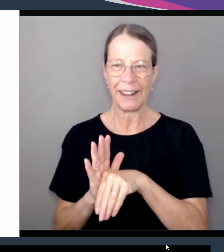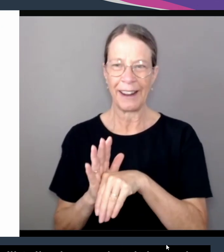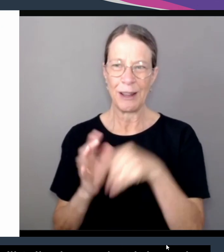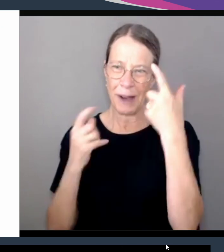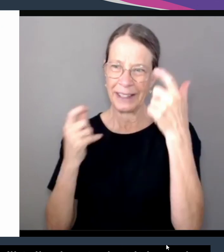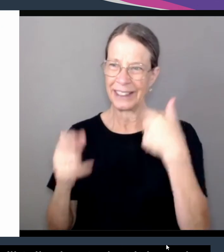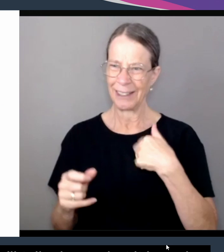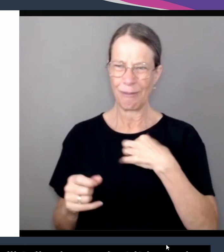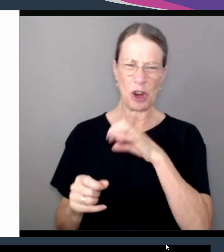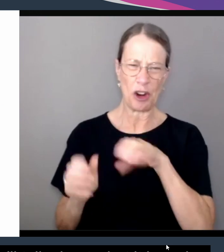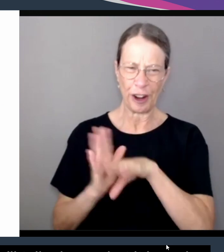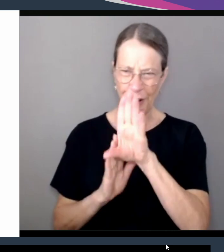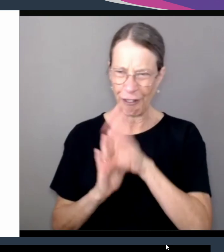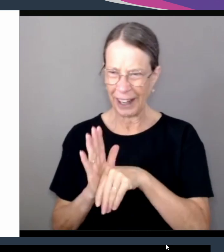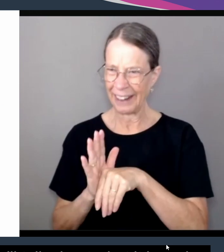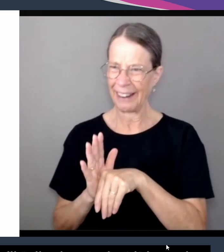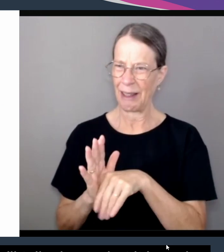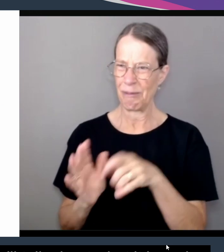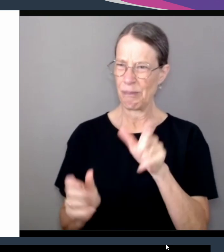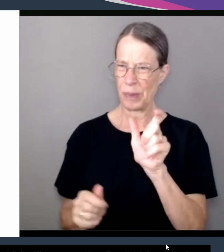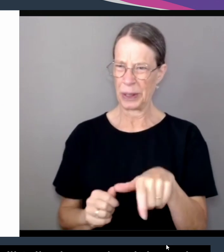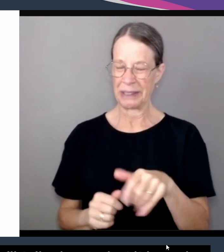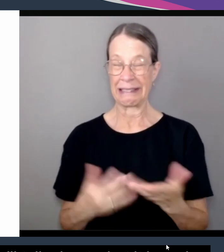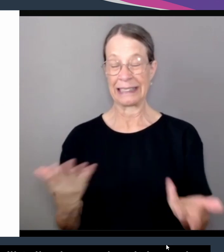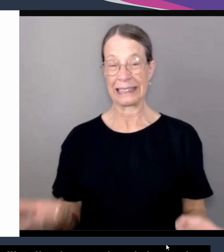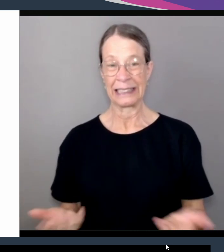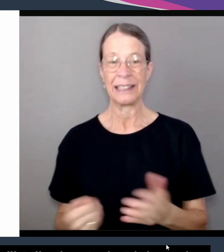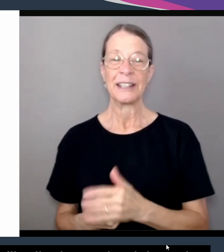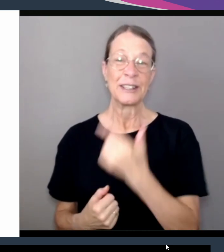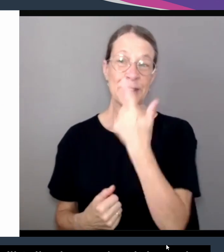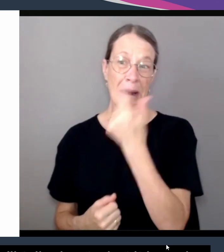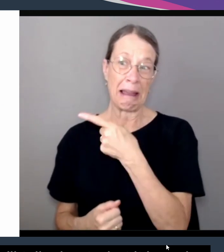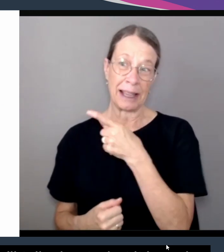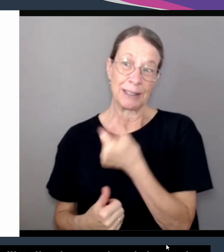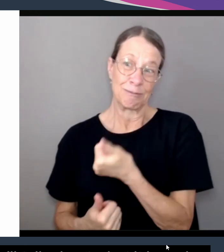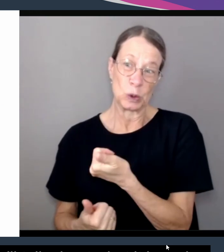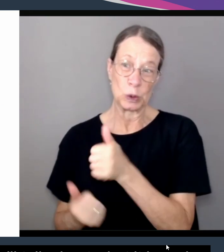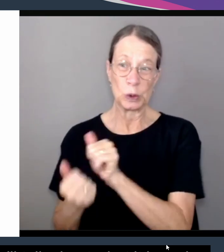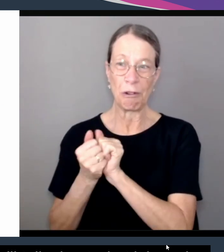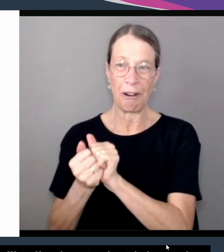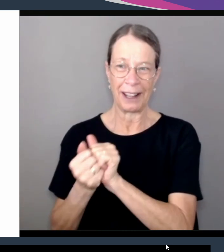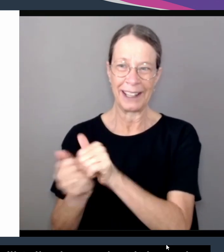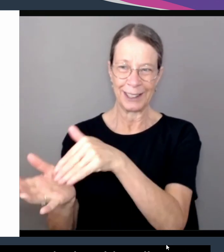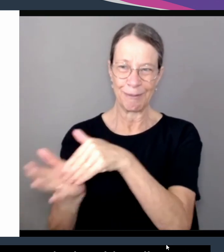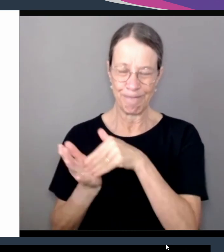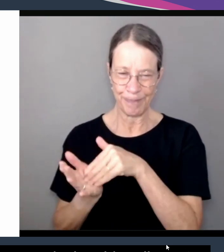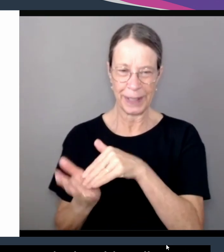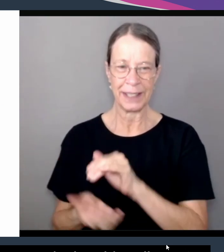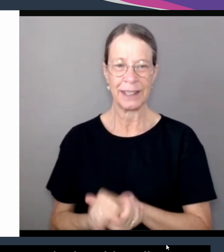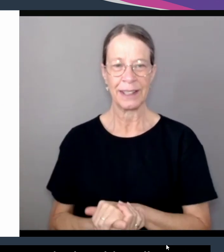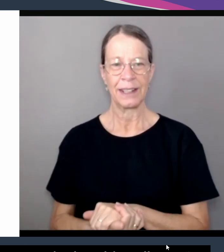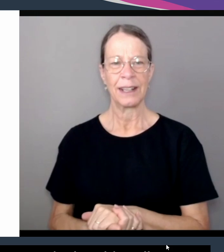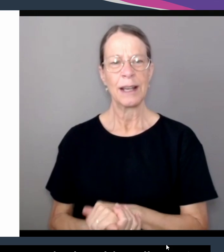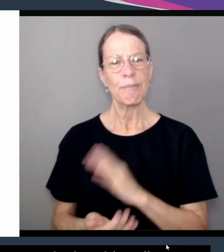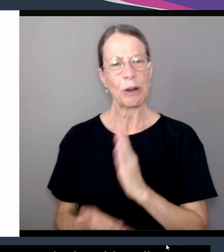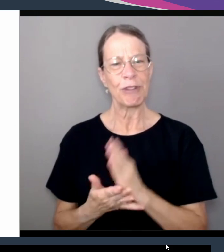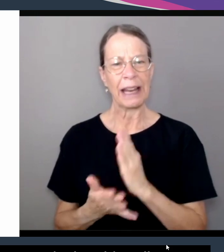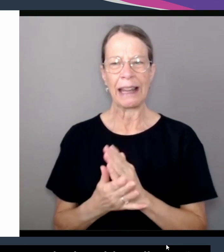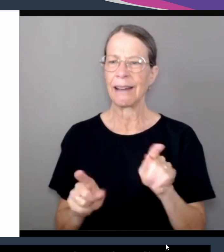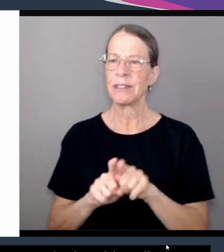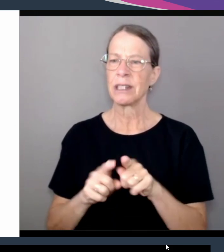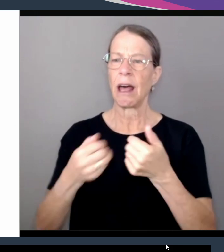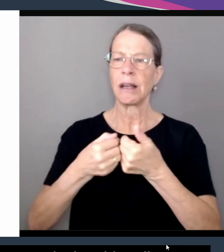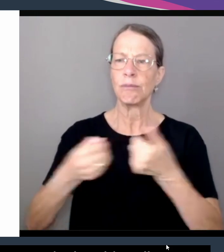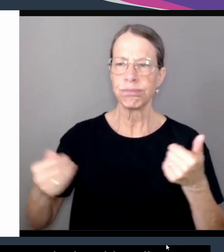or pedagogy-based person, so luckily we have some good colleagues who help with that. But it really started out as a gap that people